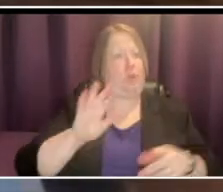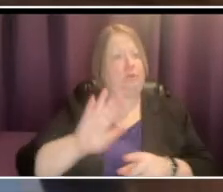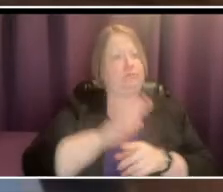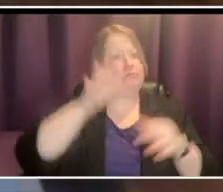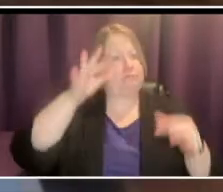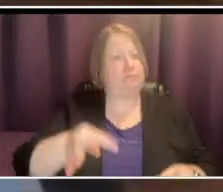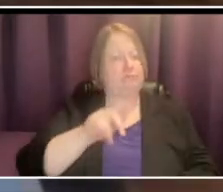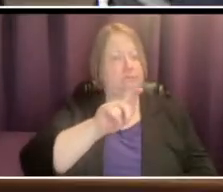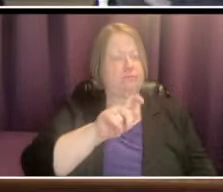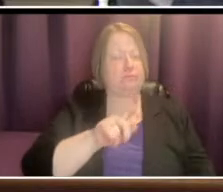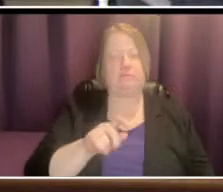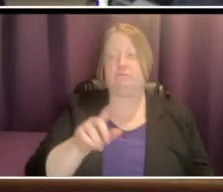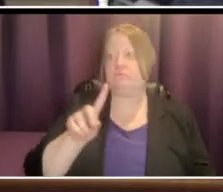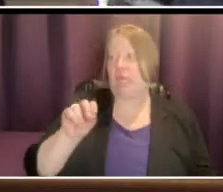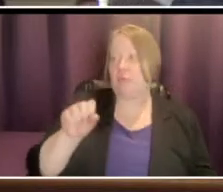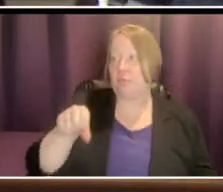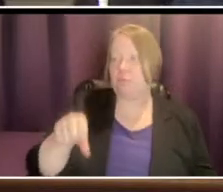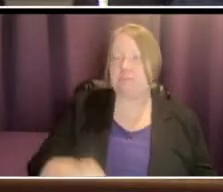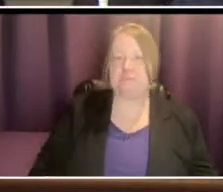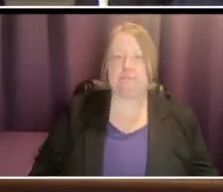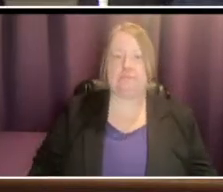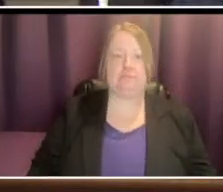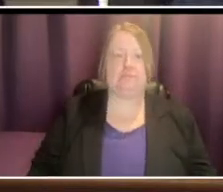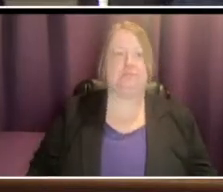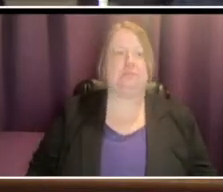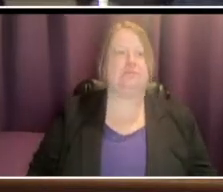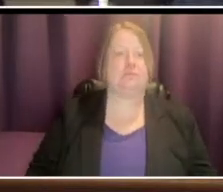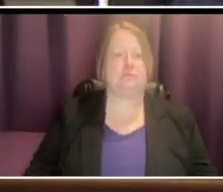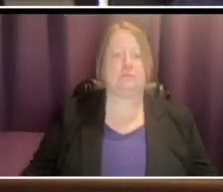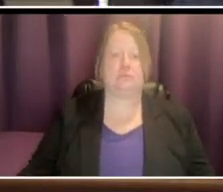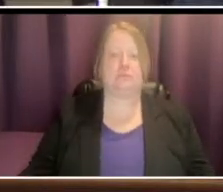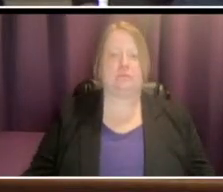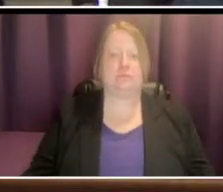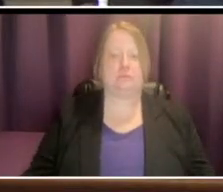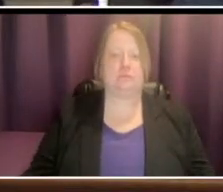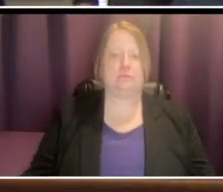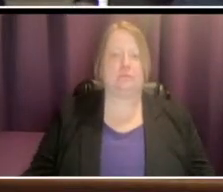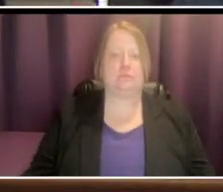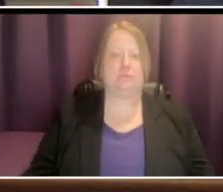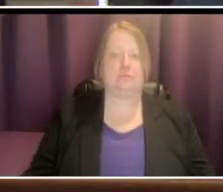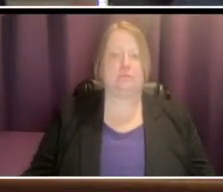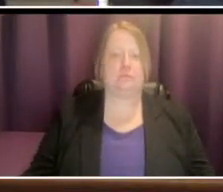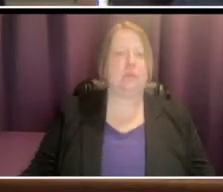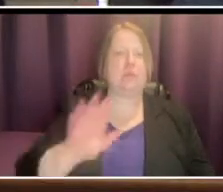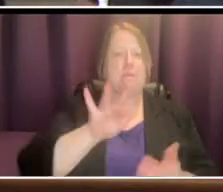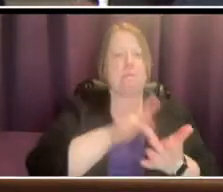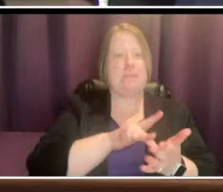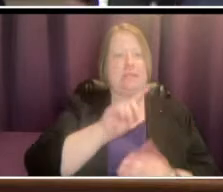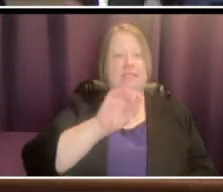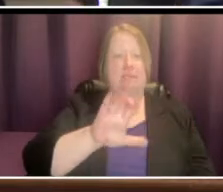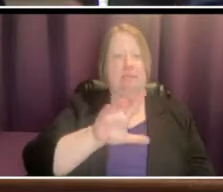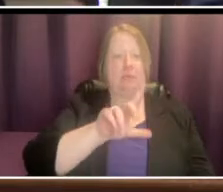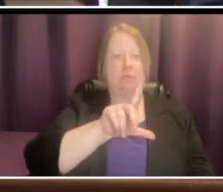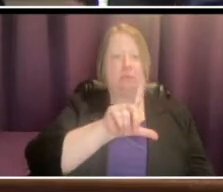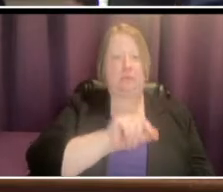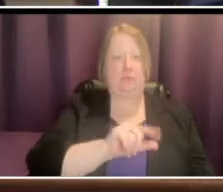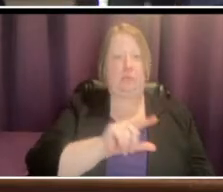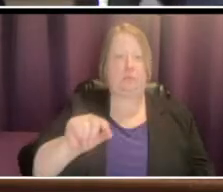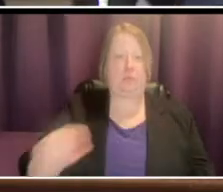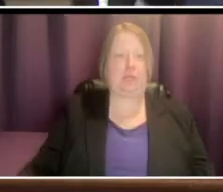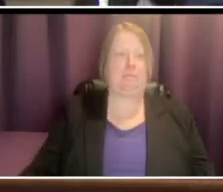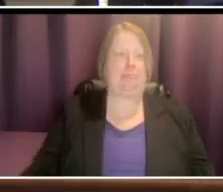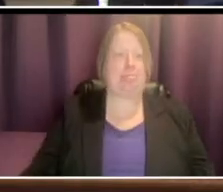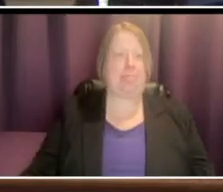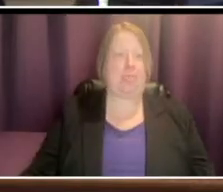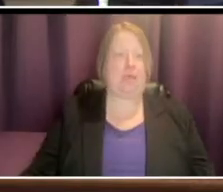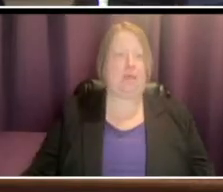I do. By mid-December of 2020, President Trump's senior staff were attempting to persuade him to concede the